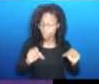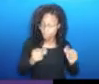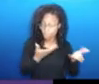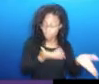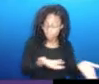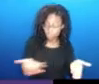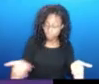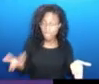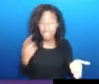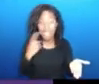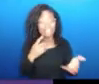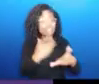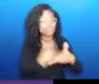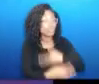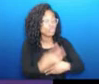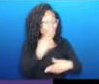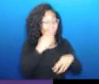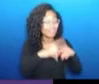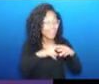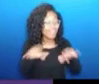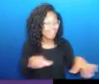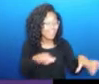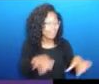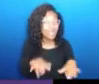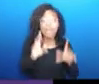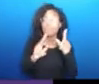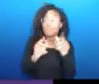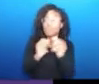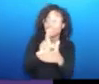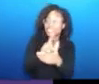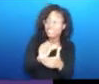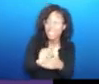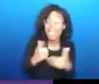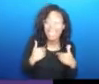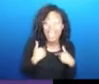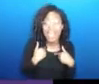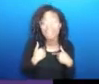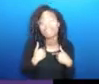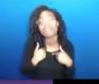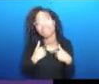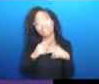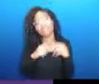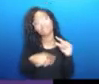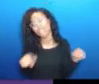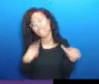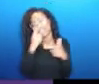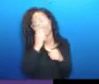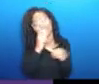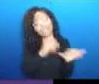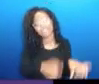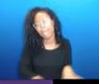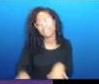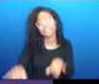activities. People with disabilities have varied interests just like everybody else.